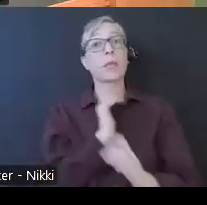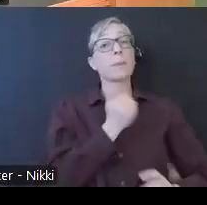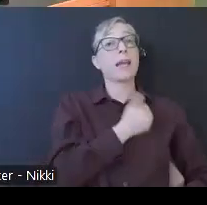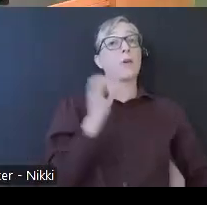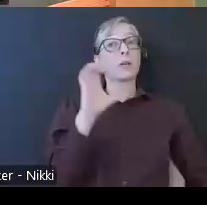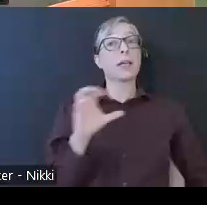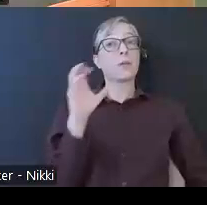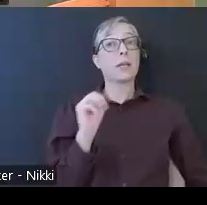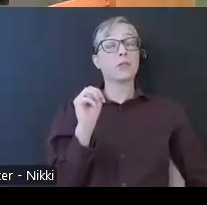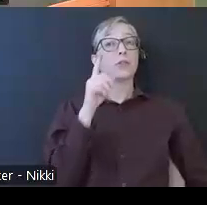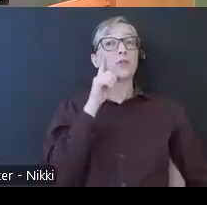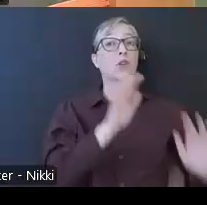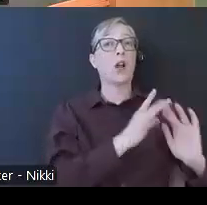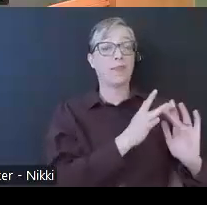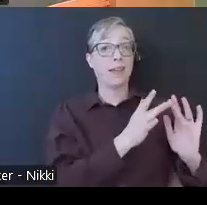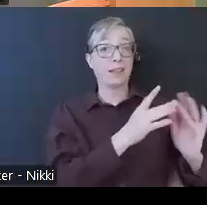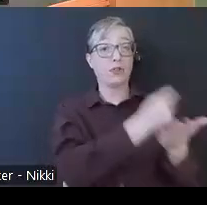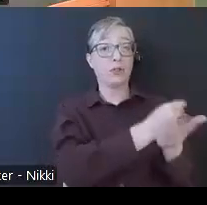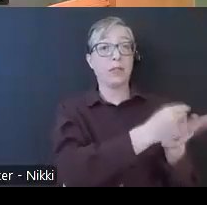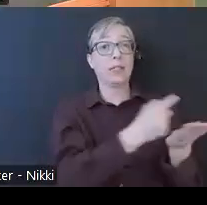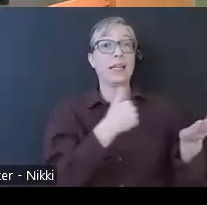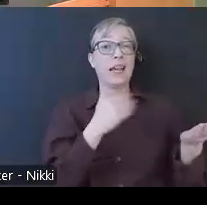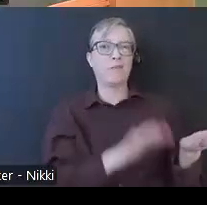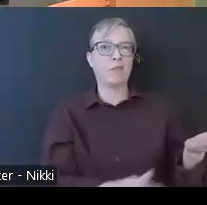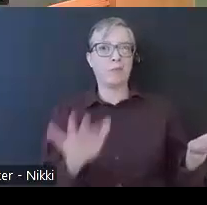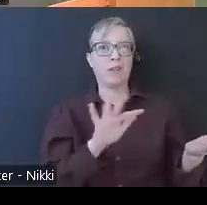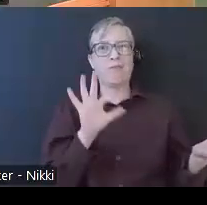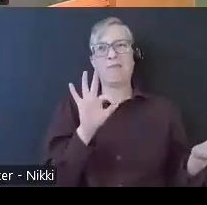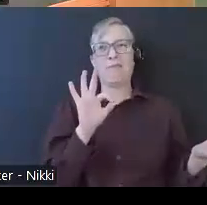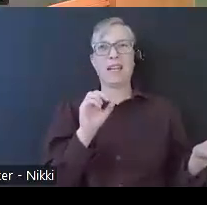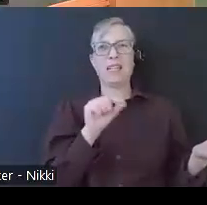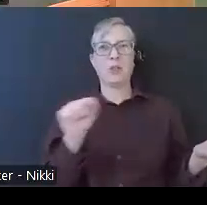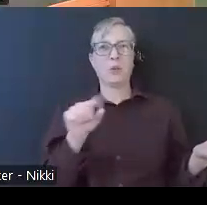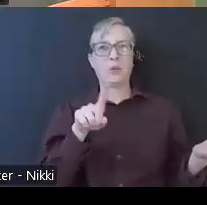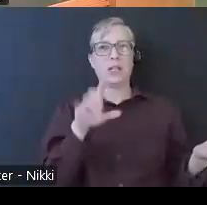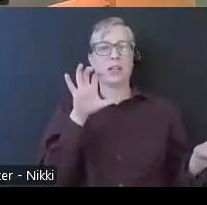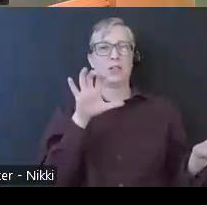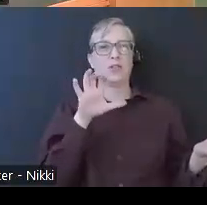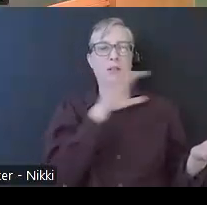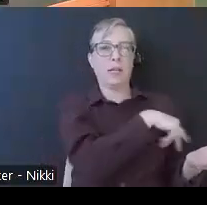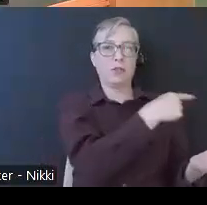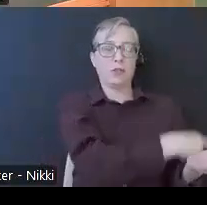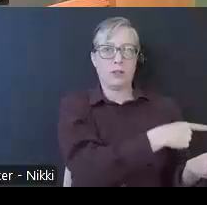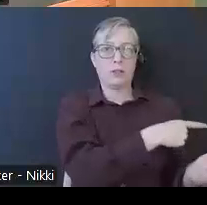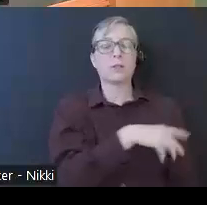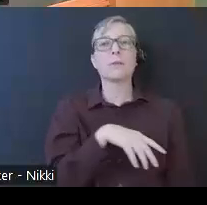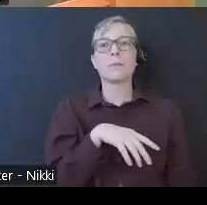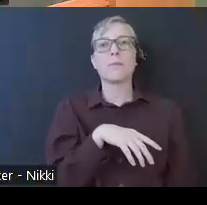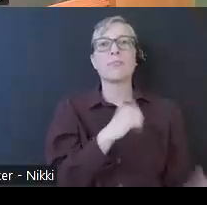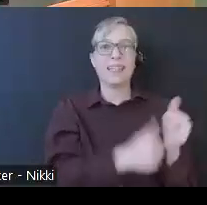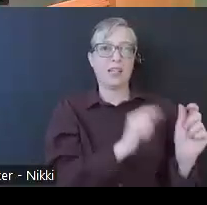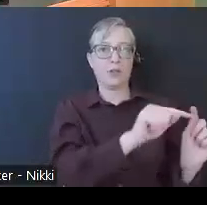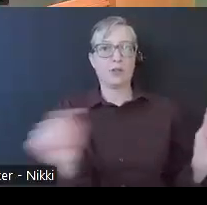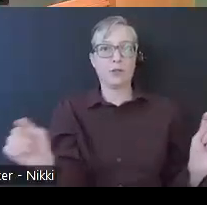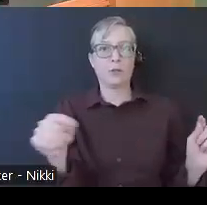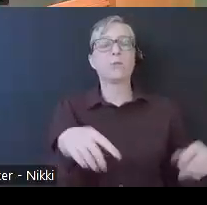had between 90 and 100 patients as a caseload using the computerized program. So we thought we could have a larger caseload, bring